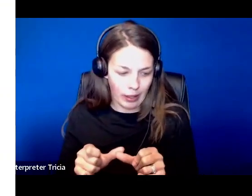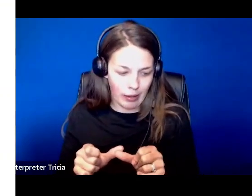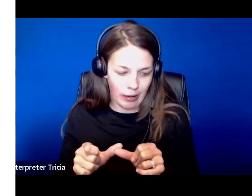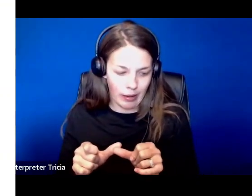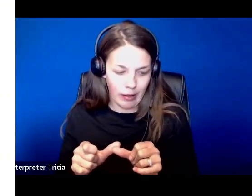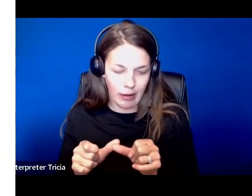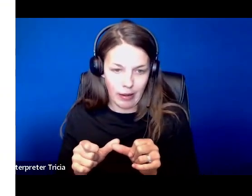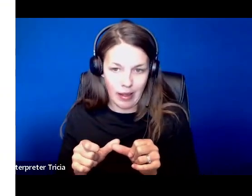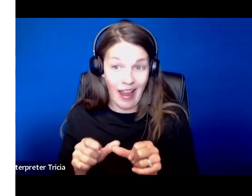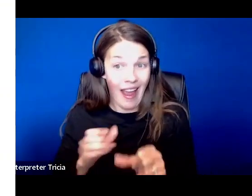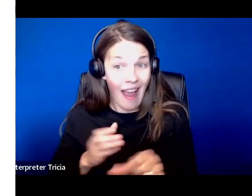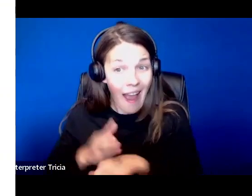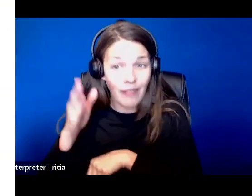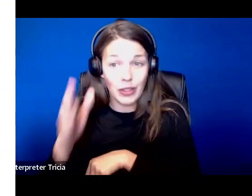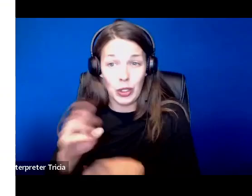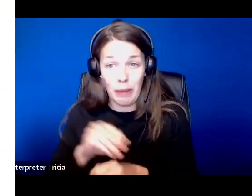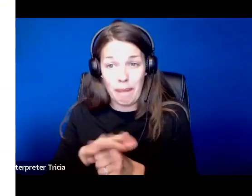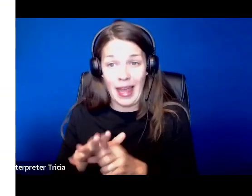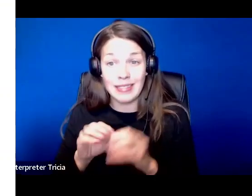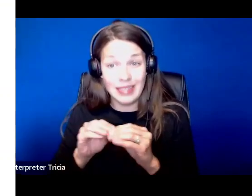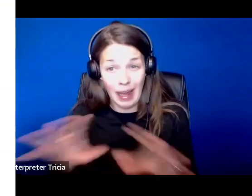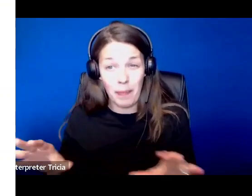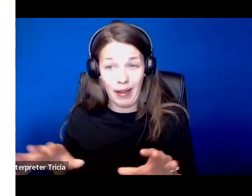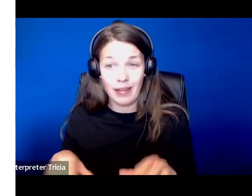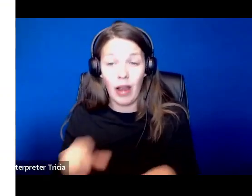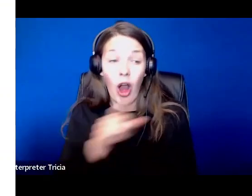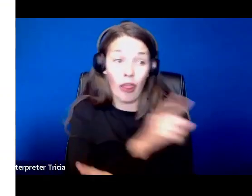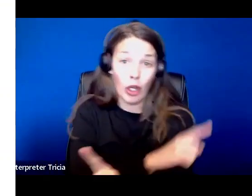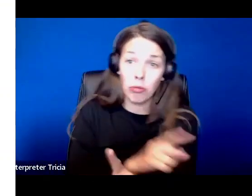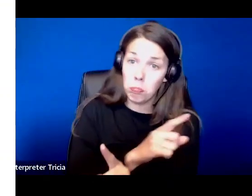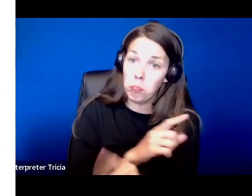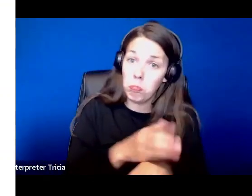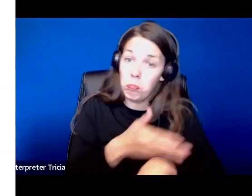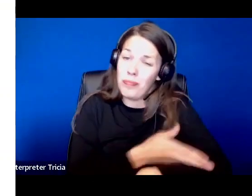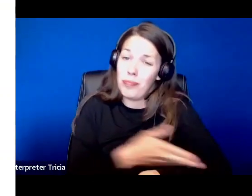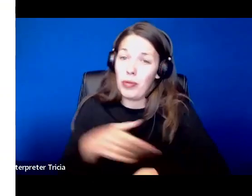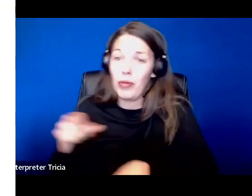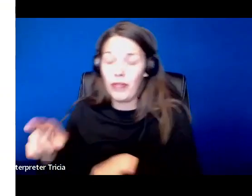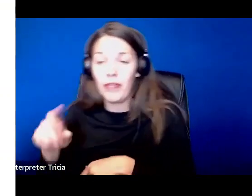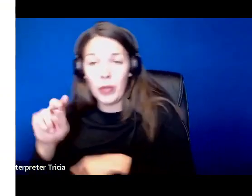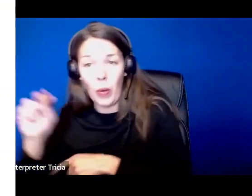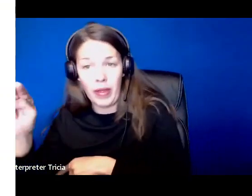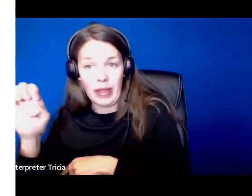much further past the pandemic than other parts of Minnesota. All right, next slide.